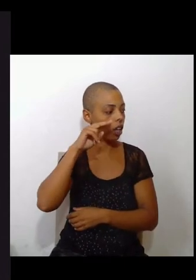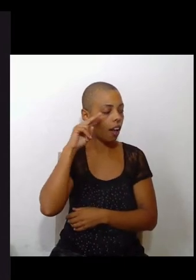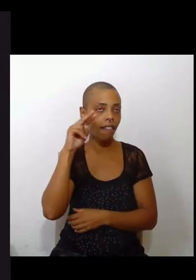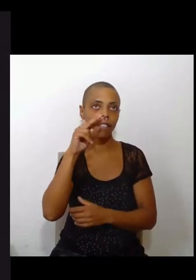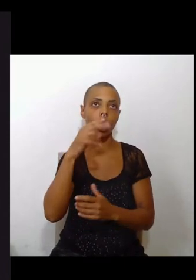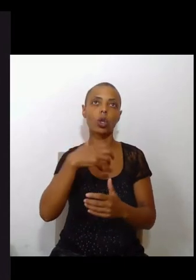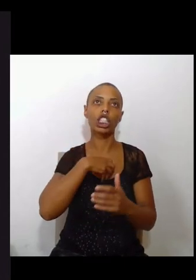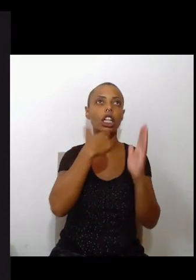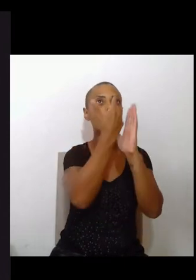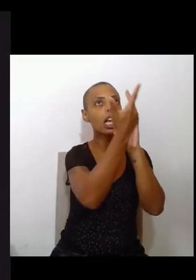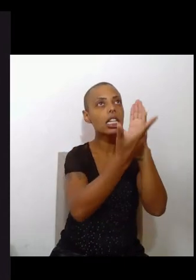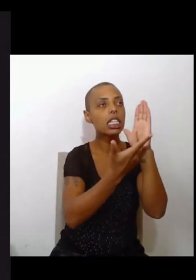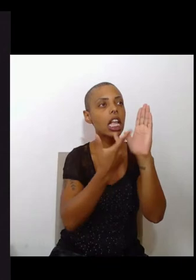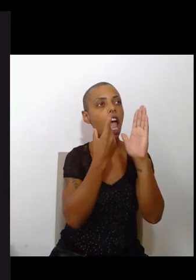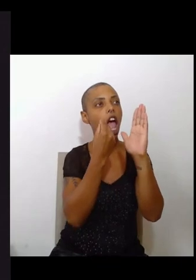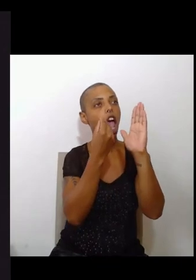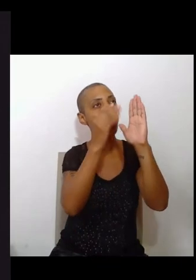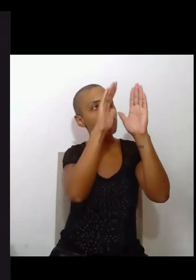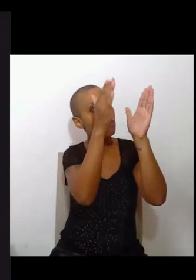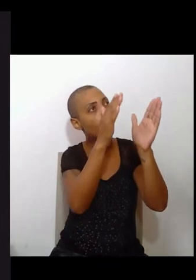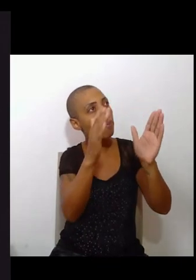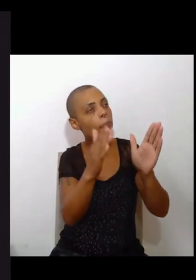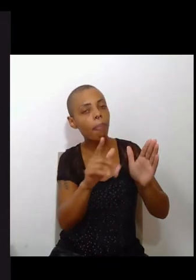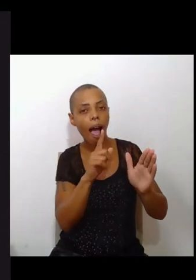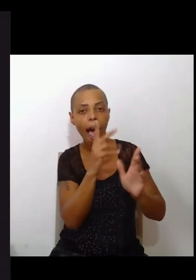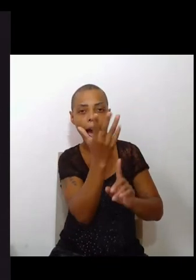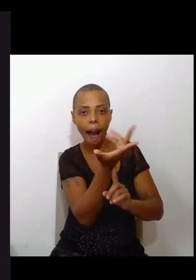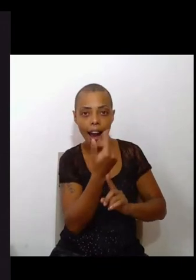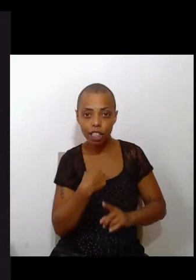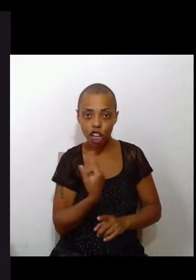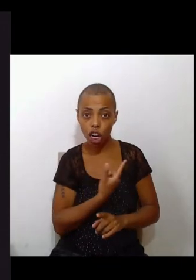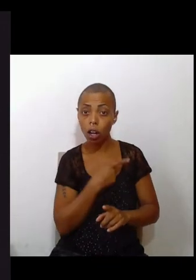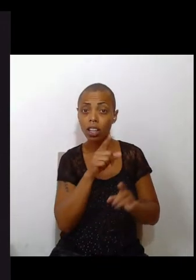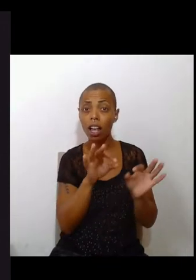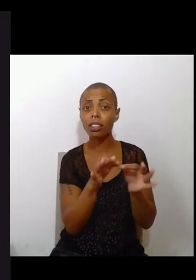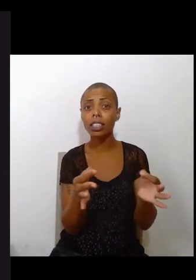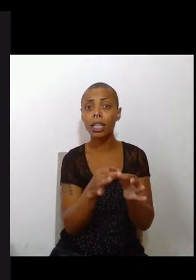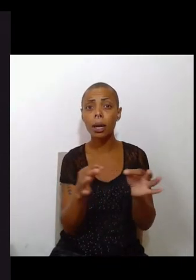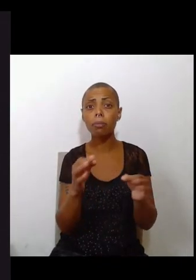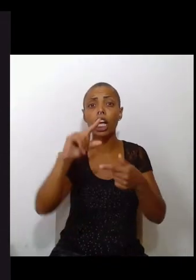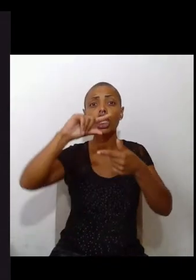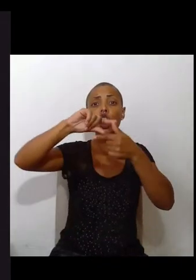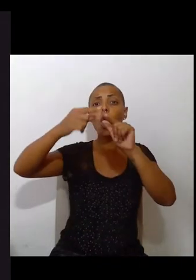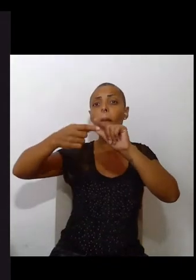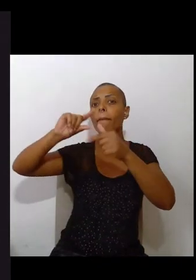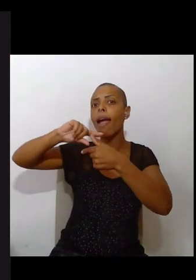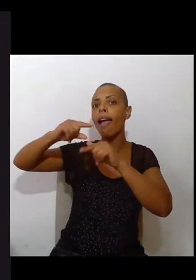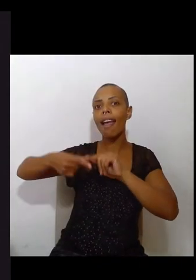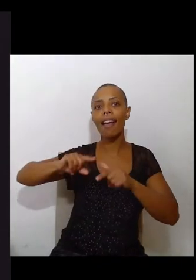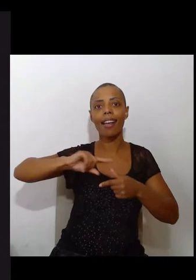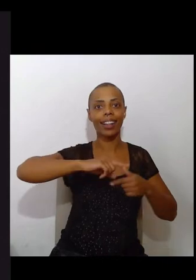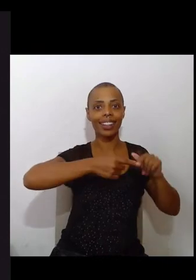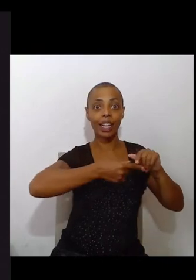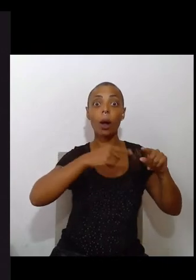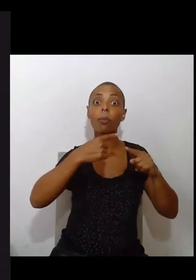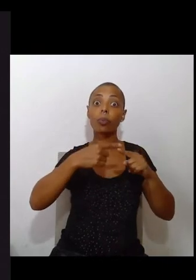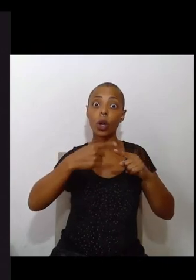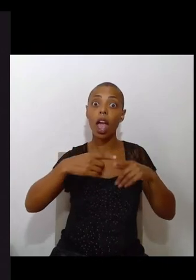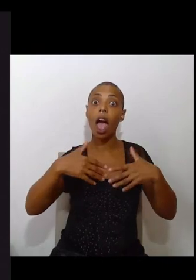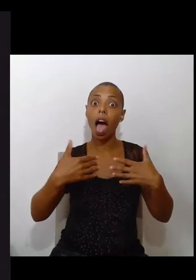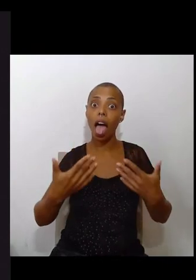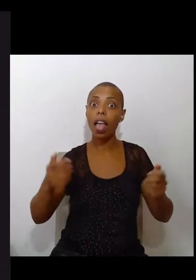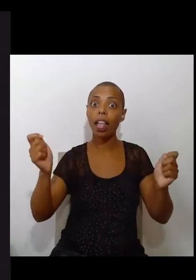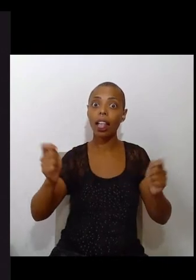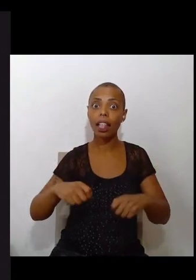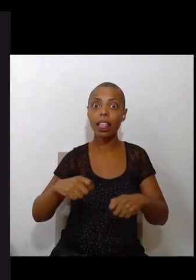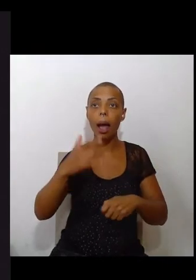very uh simple and geometric in nature because it allows people to not feel intimidated and to come and